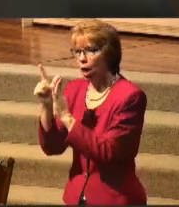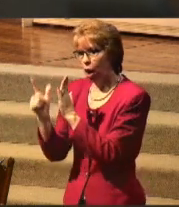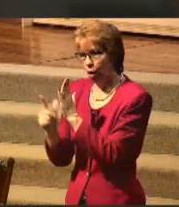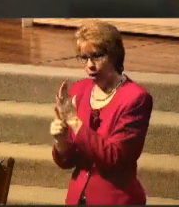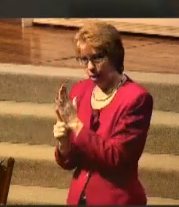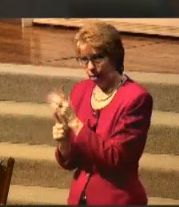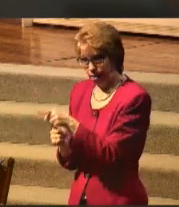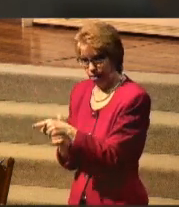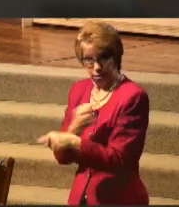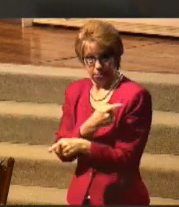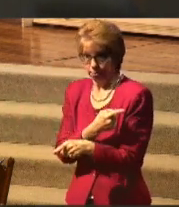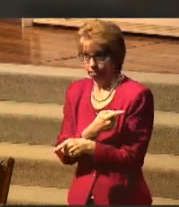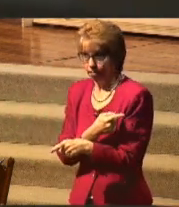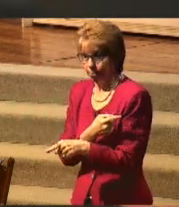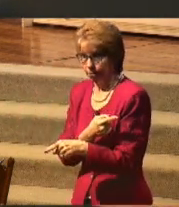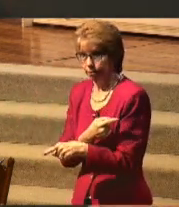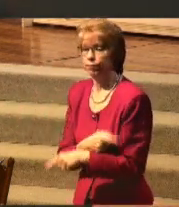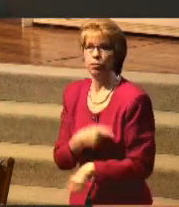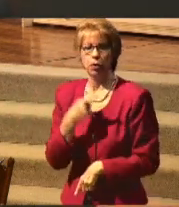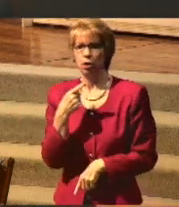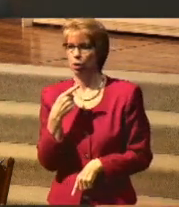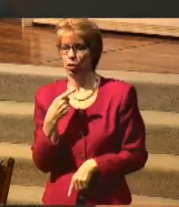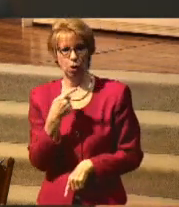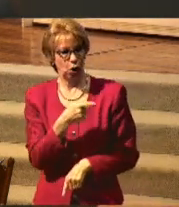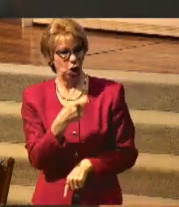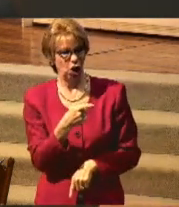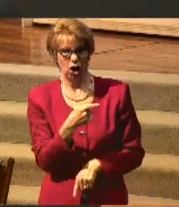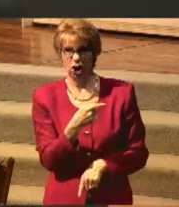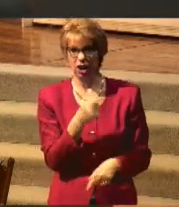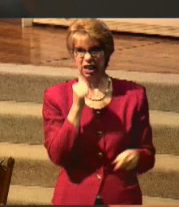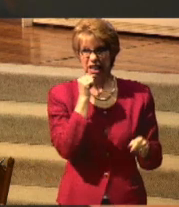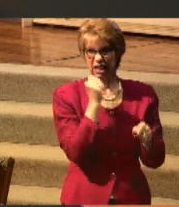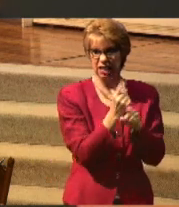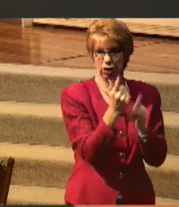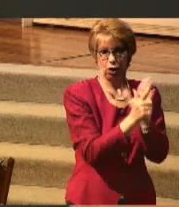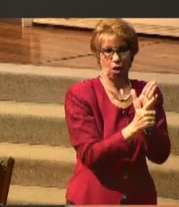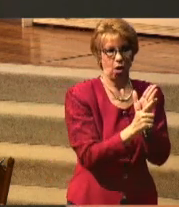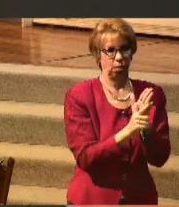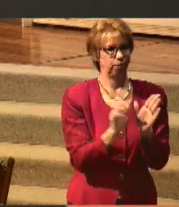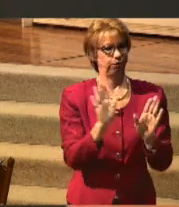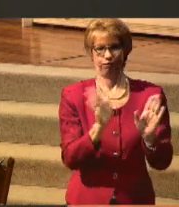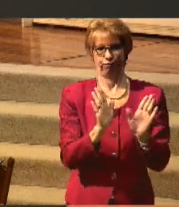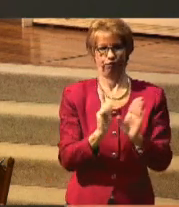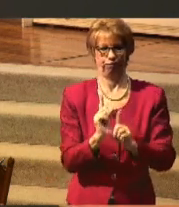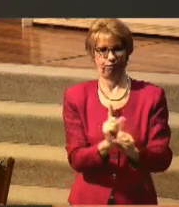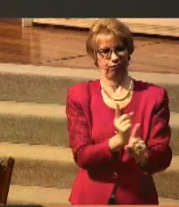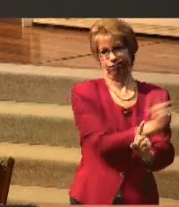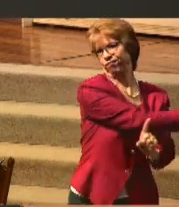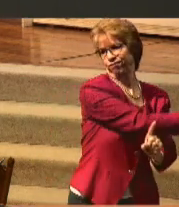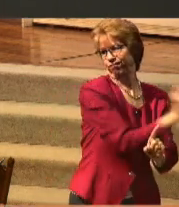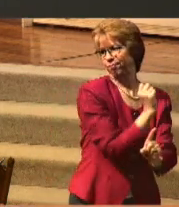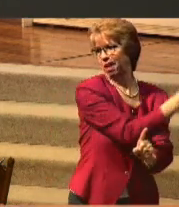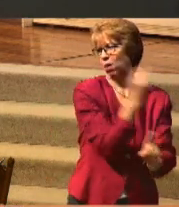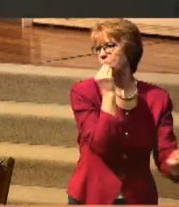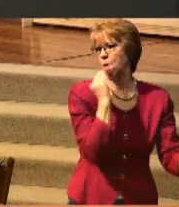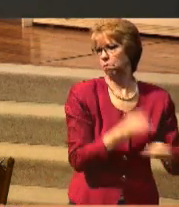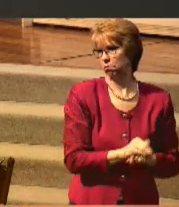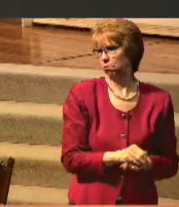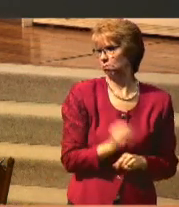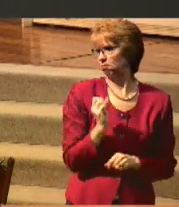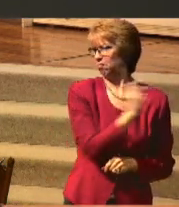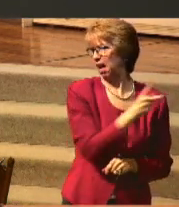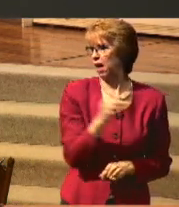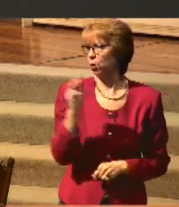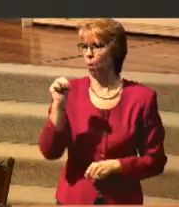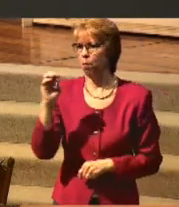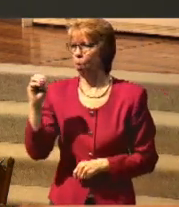Now, her sister-in-law, she turned away, and she went back home, went back to Moab. But Ruth,